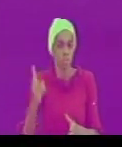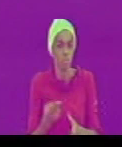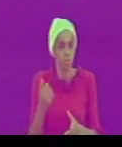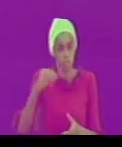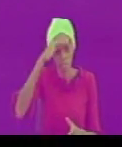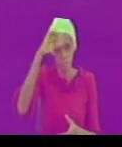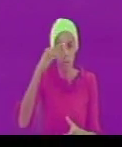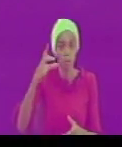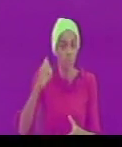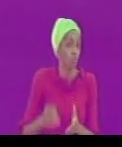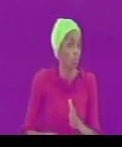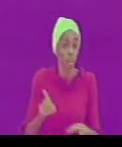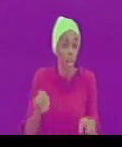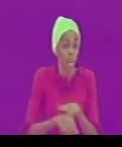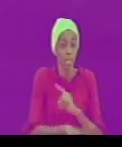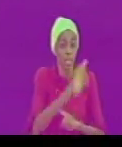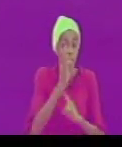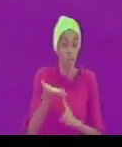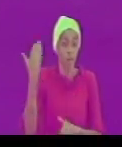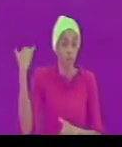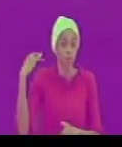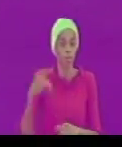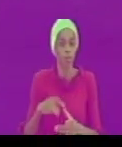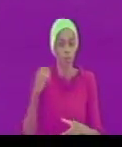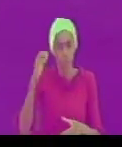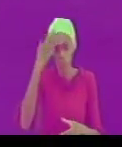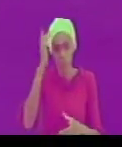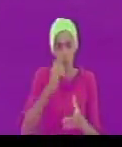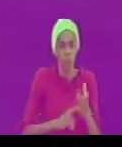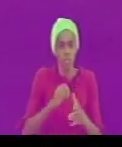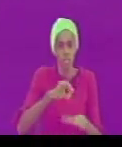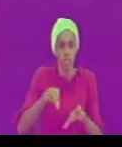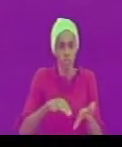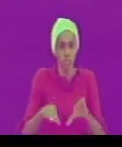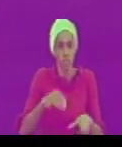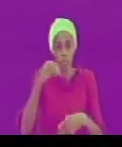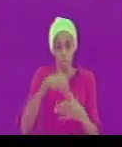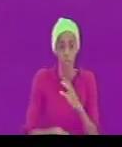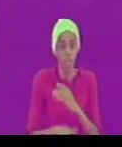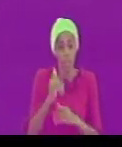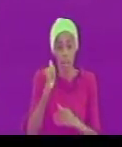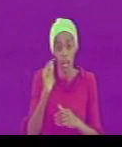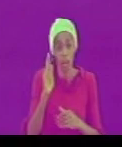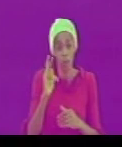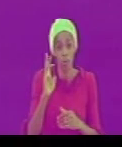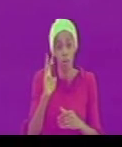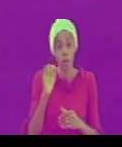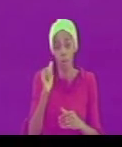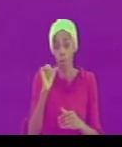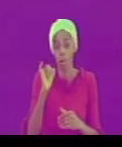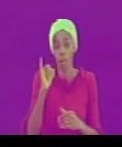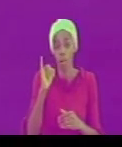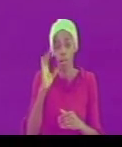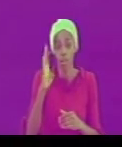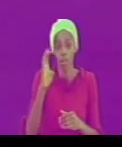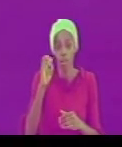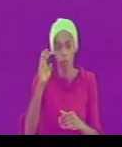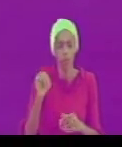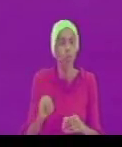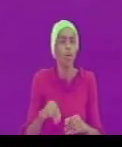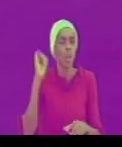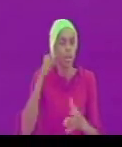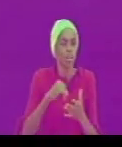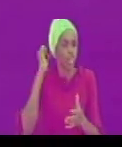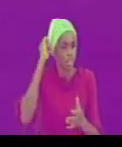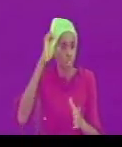things. We know what you did in Abuja. You will do greater things. We know what you did in Calabar. You will do a greater thing. We know what you do in